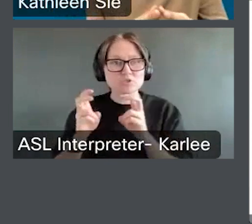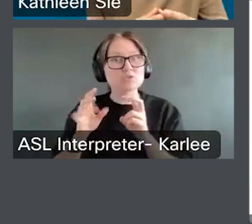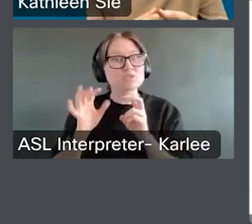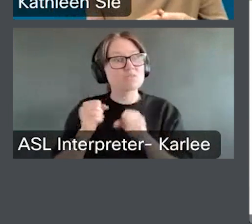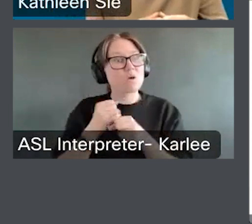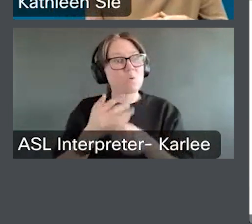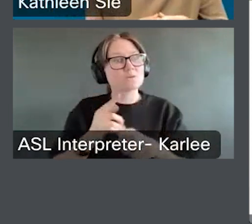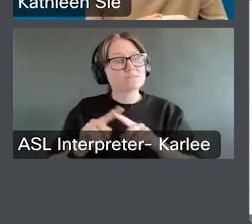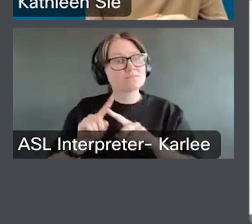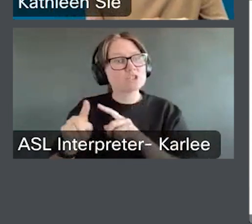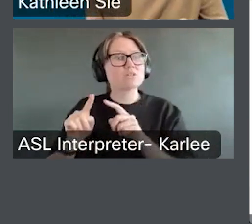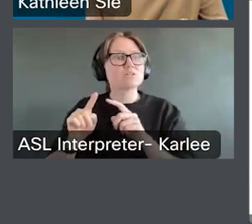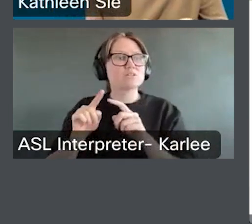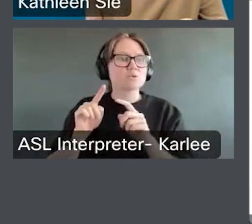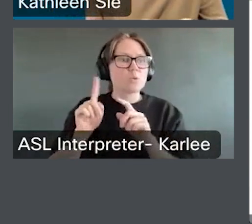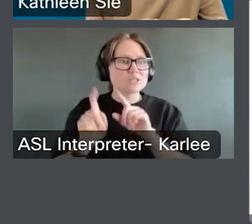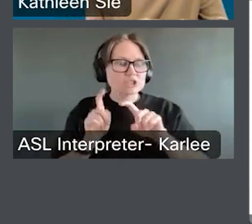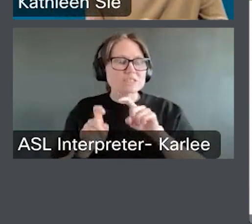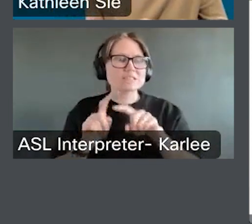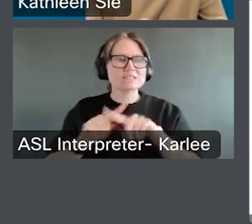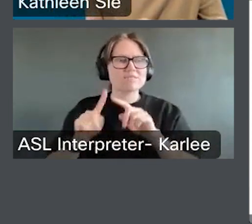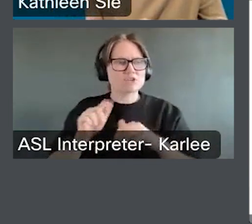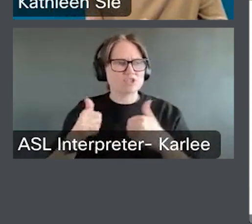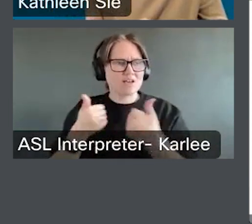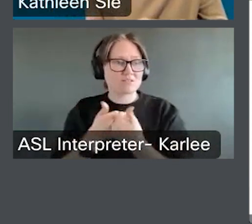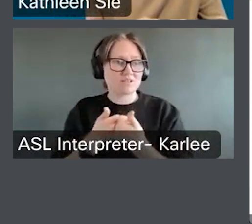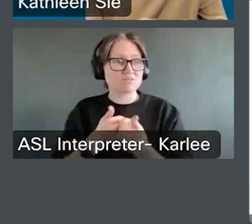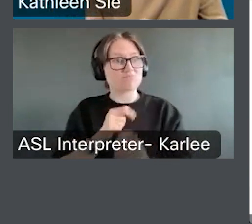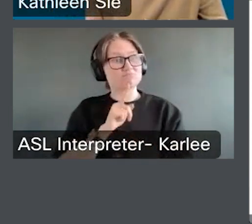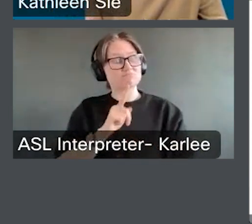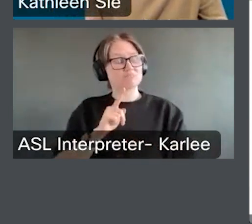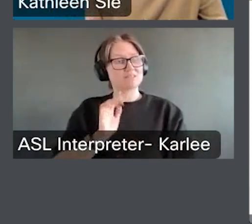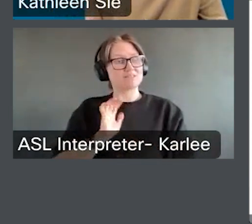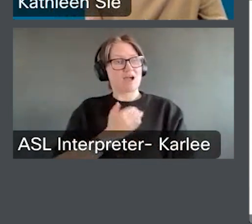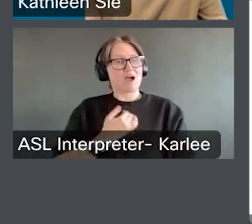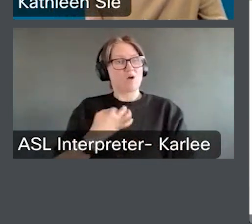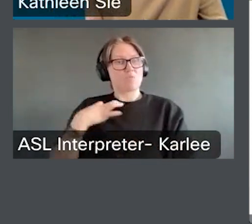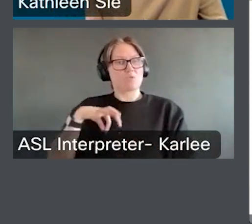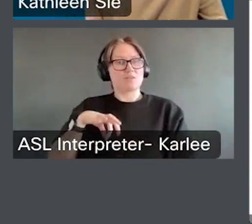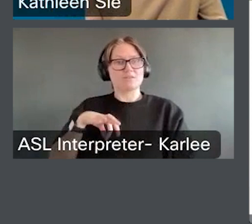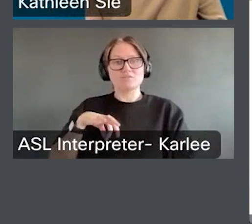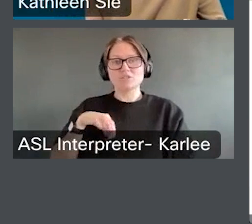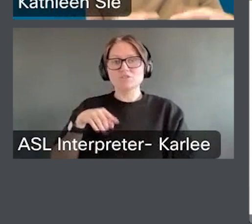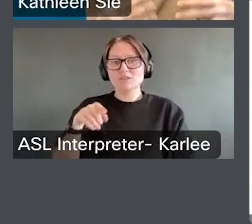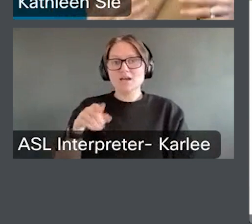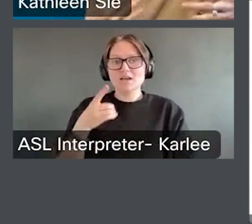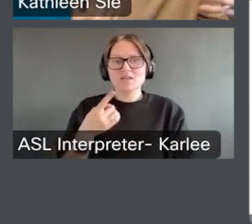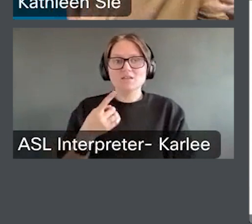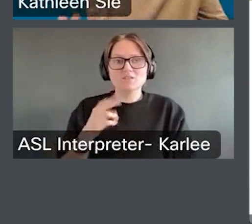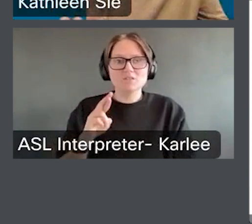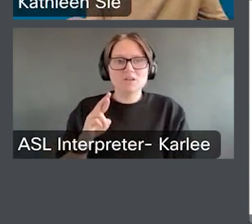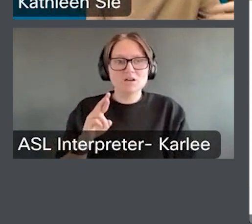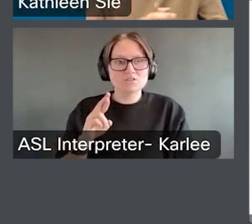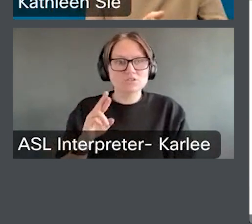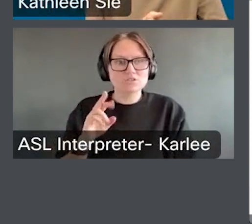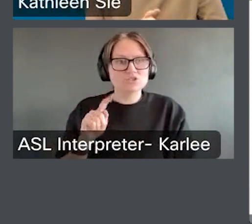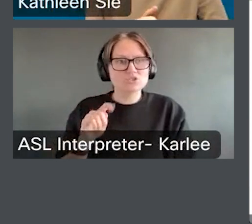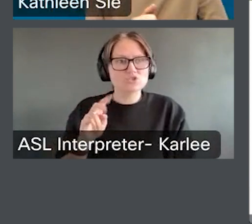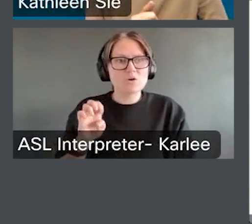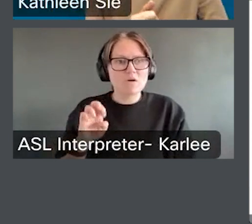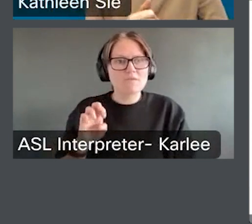challenges for us. And it is really a privilege that we have Dr. Tharp to provide